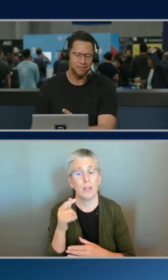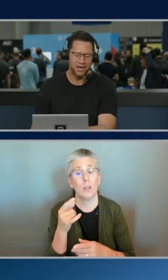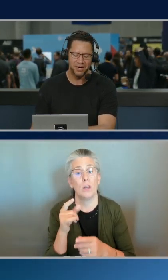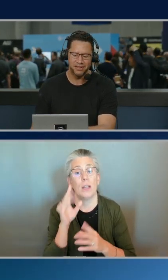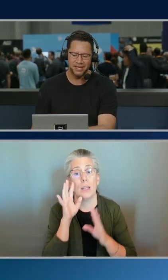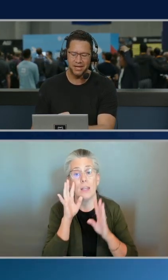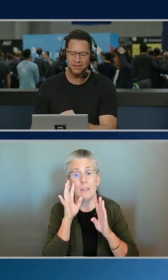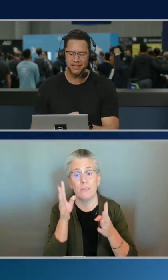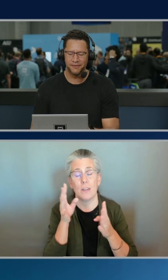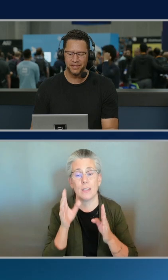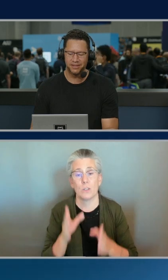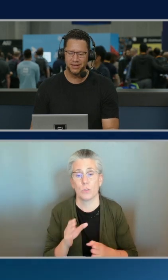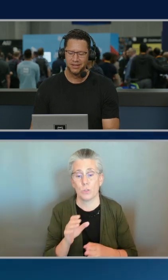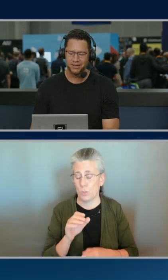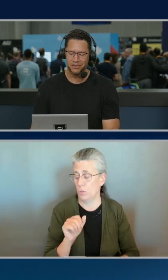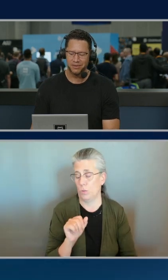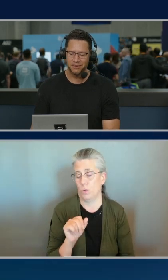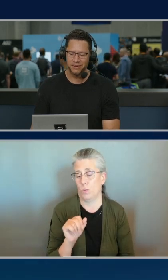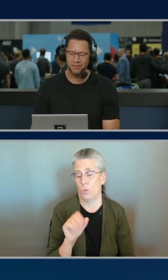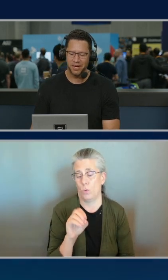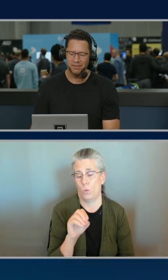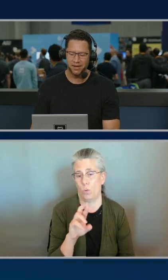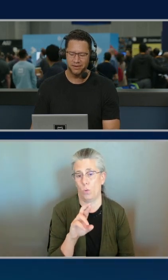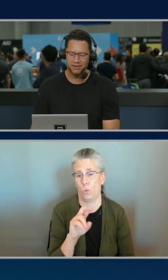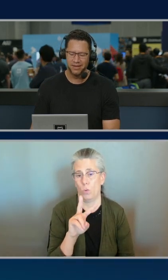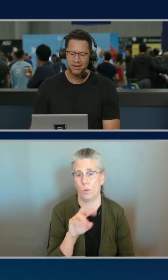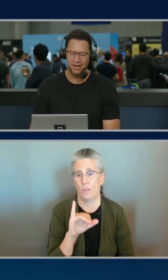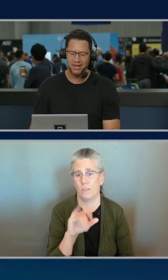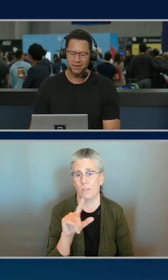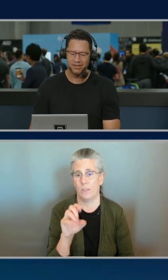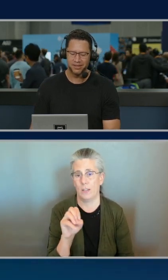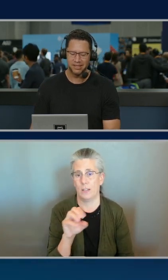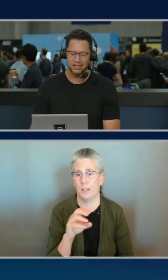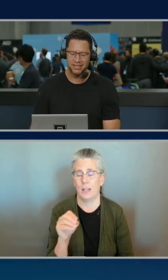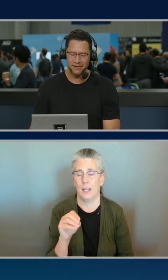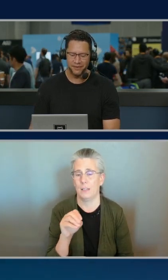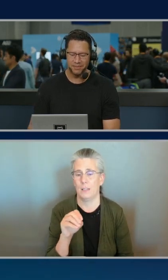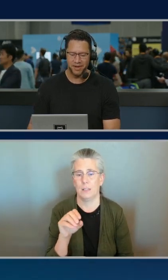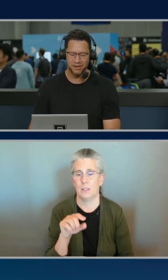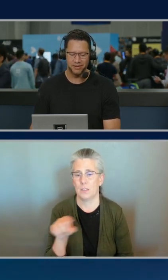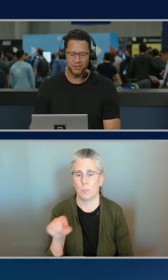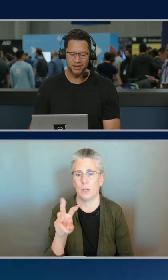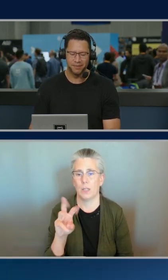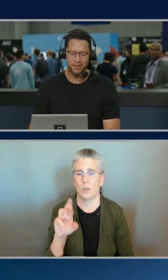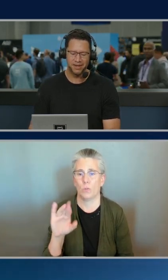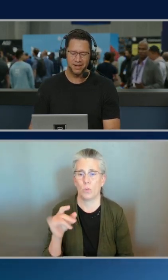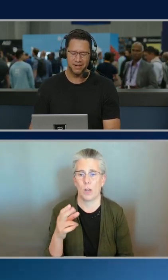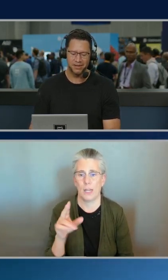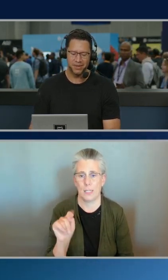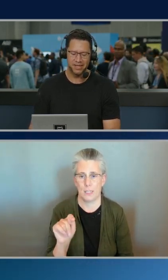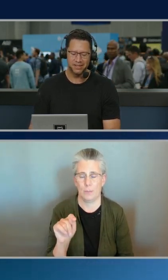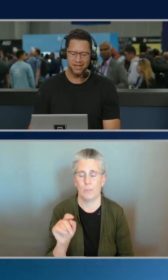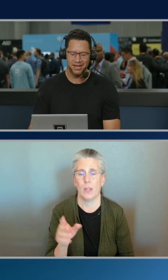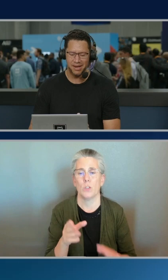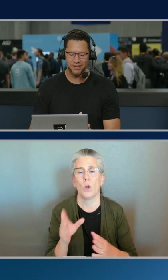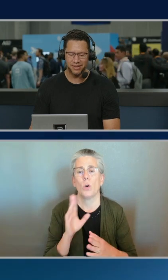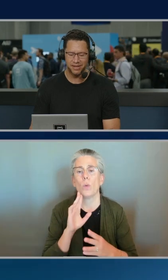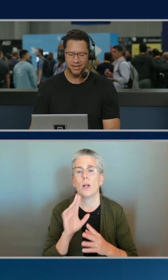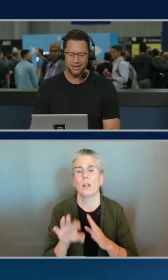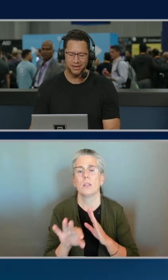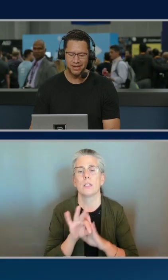But let's compare and see how different. So compare models. And I'm going to select a different model as well. And I'll go ahead and